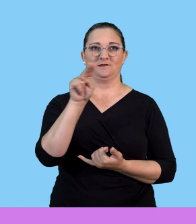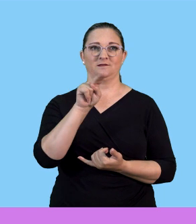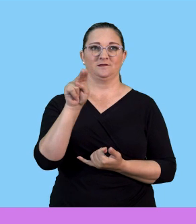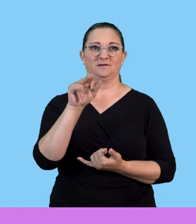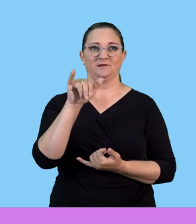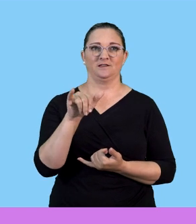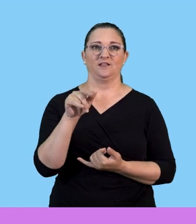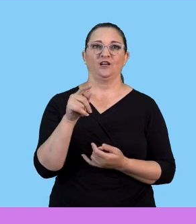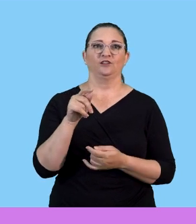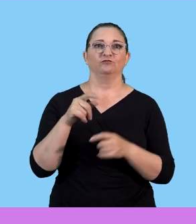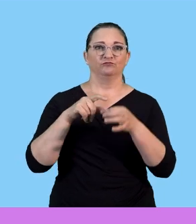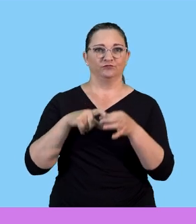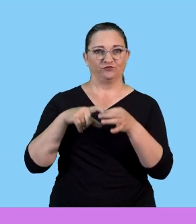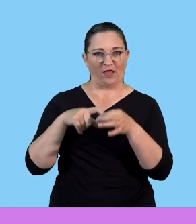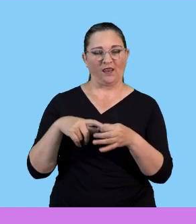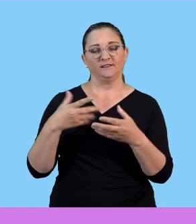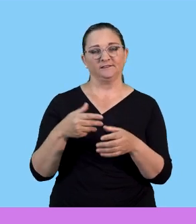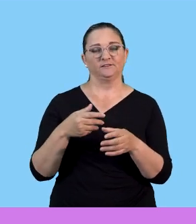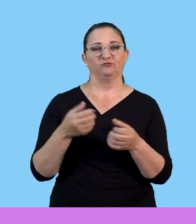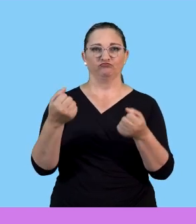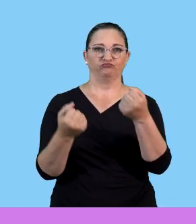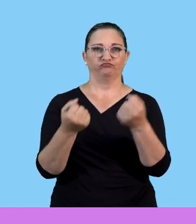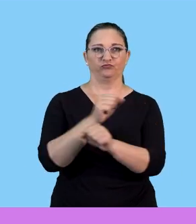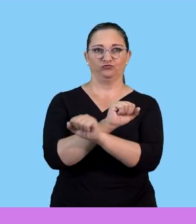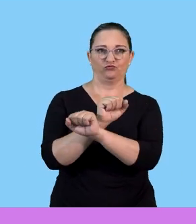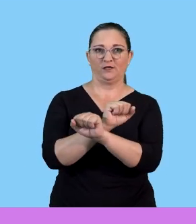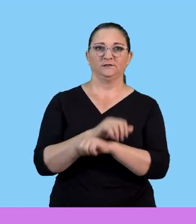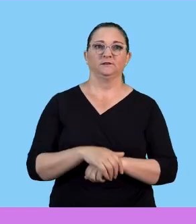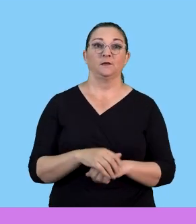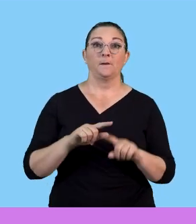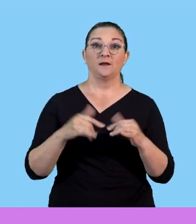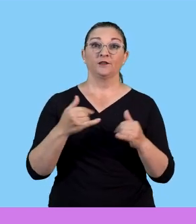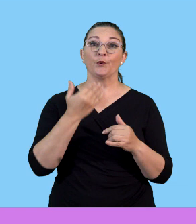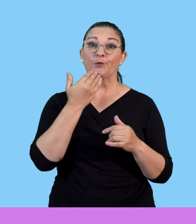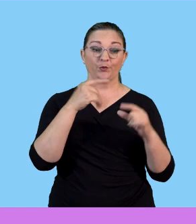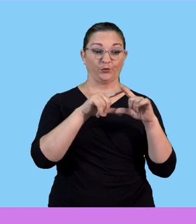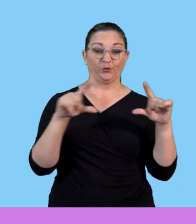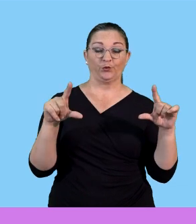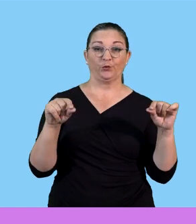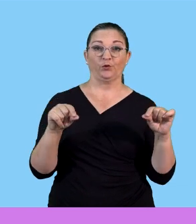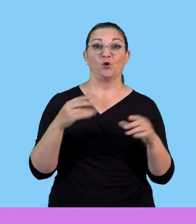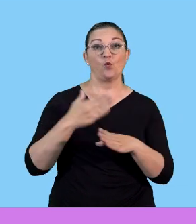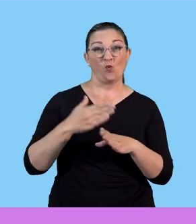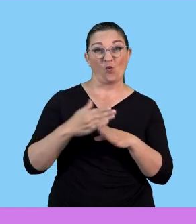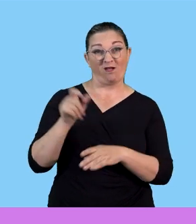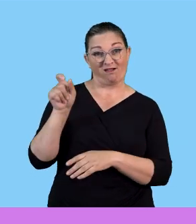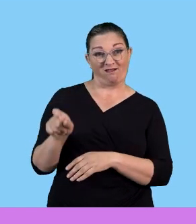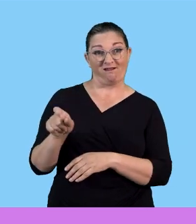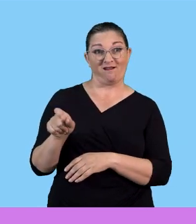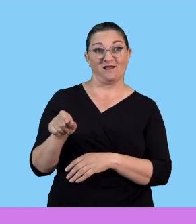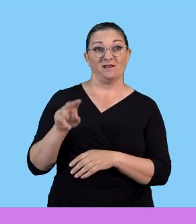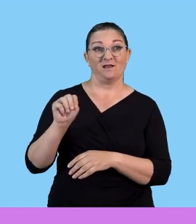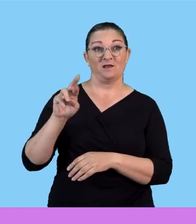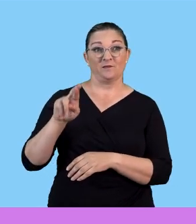Zazi Trailers and Trucks. Then the employee is Mr. Z